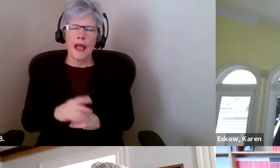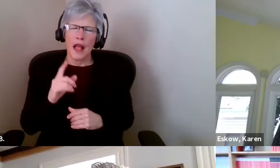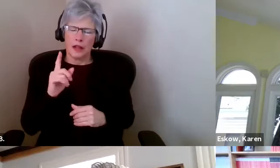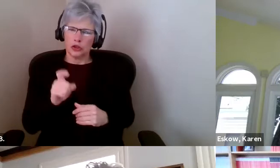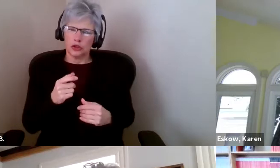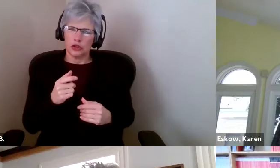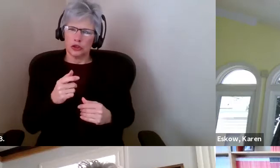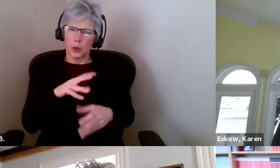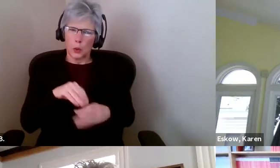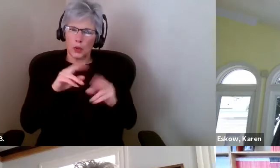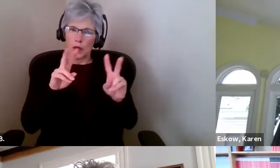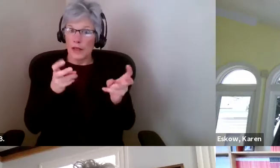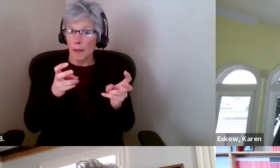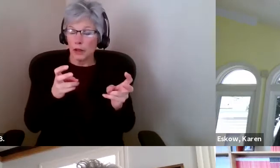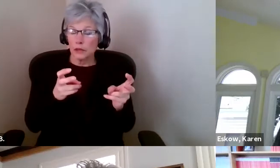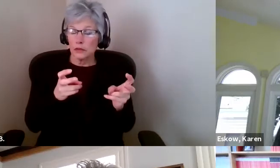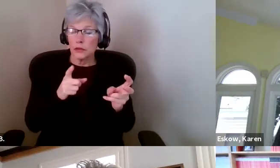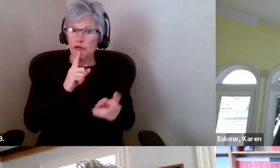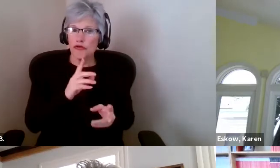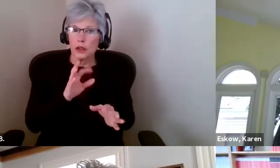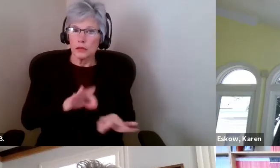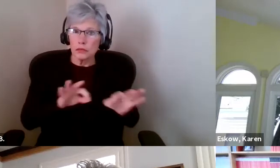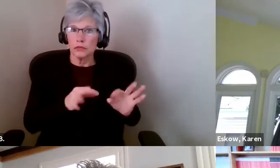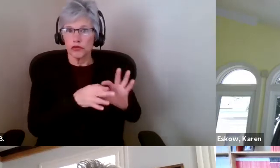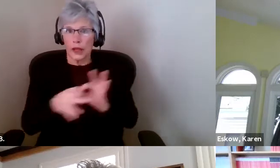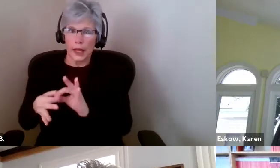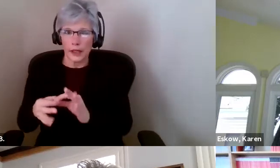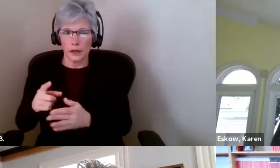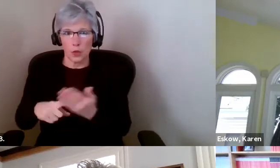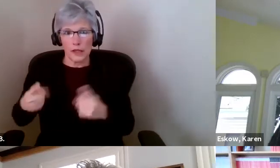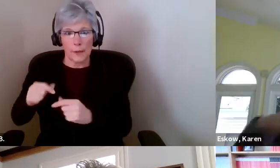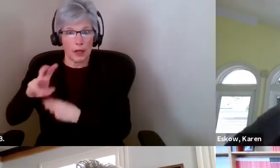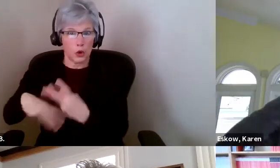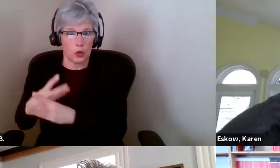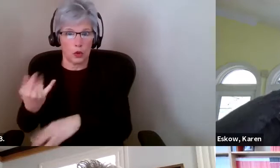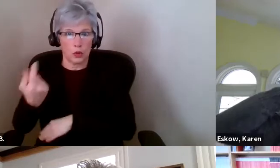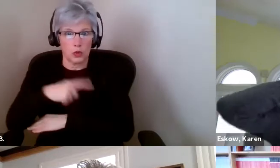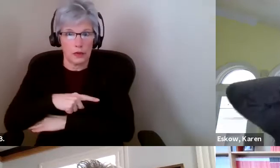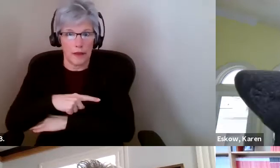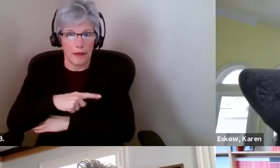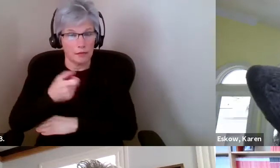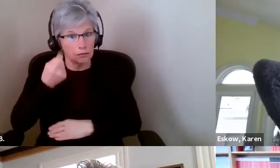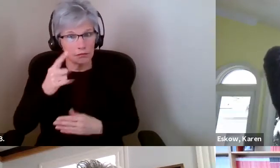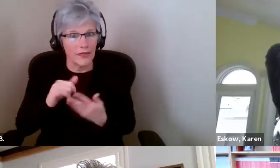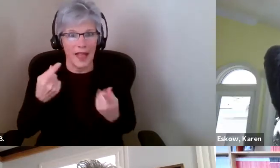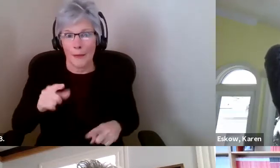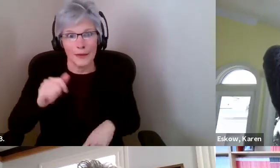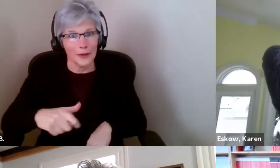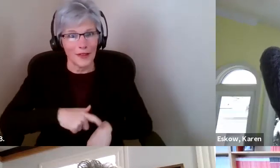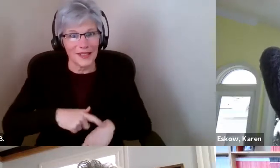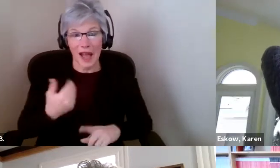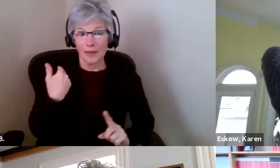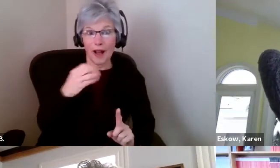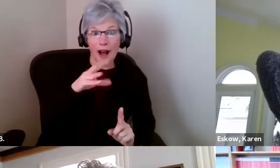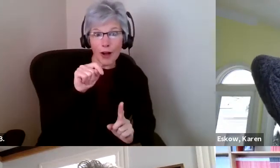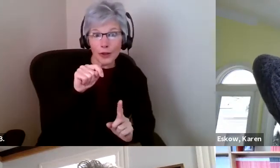meaningful to what is happening in the world today. And that of course changes all the time, right? October, the world looked a little bit